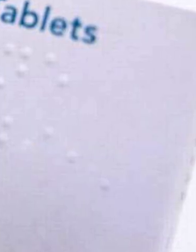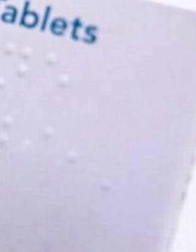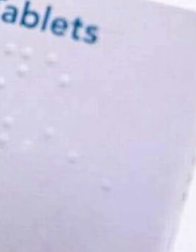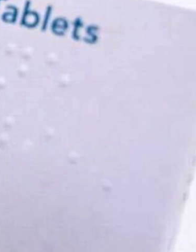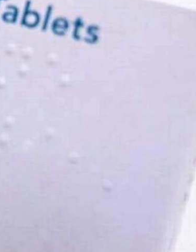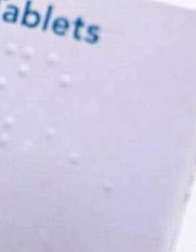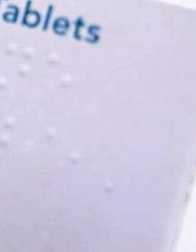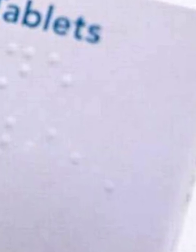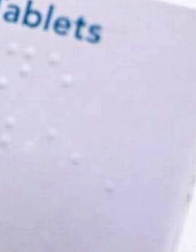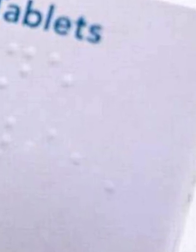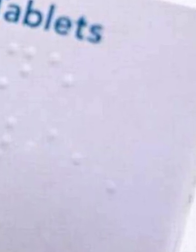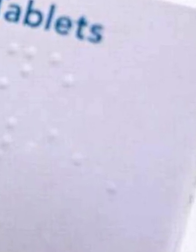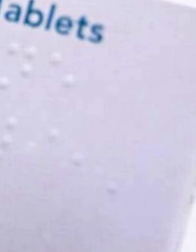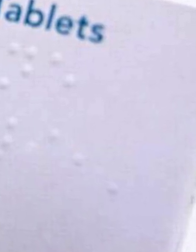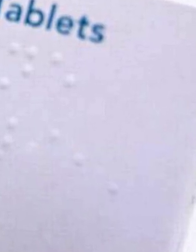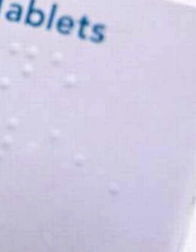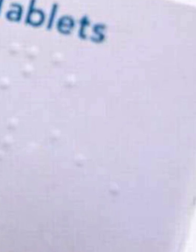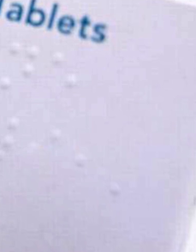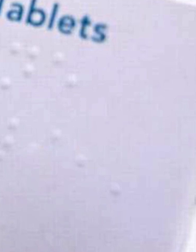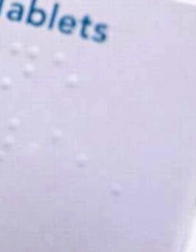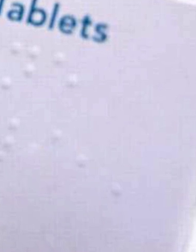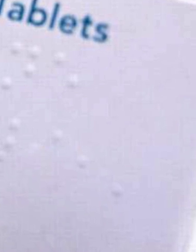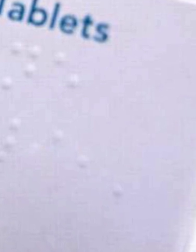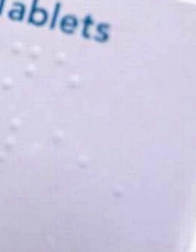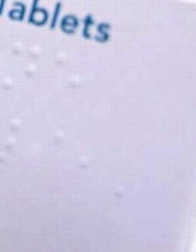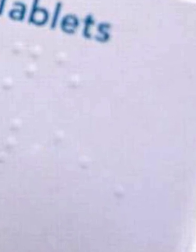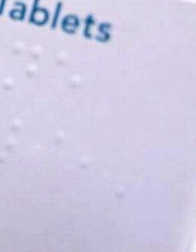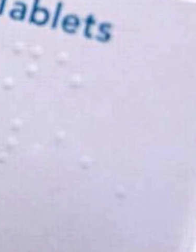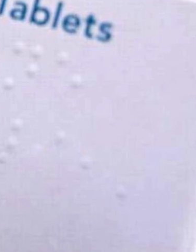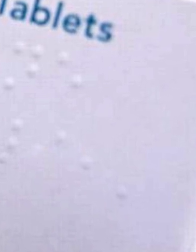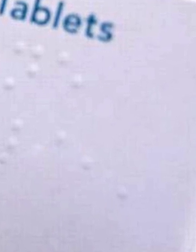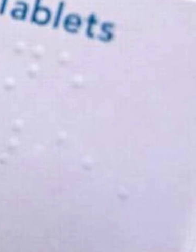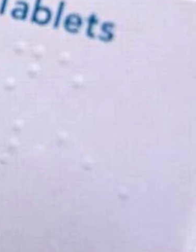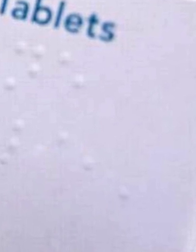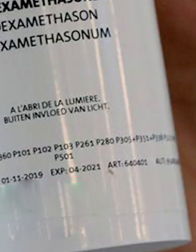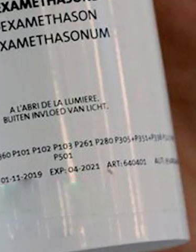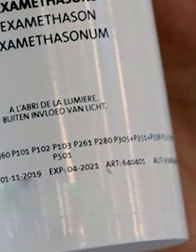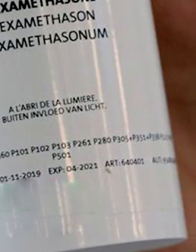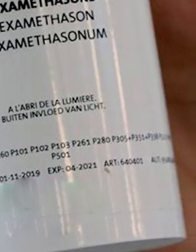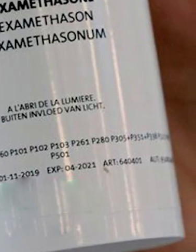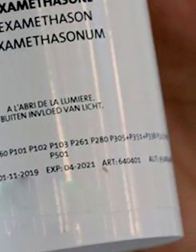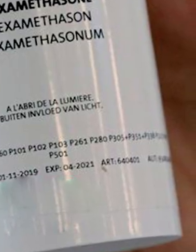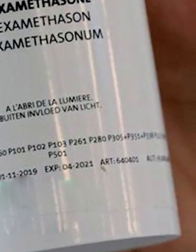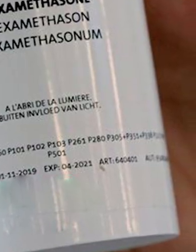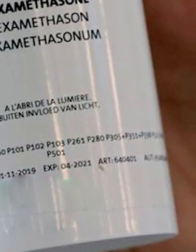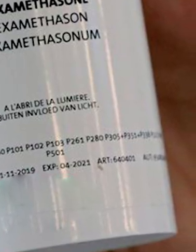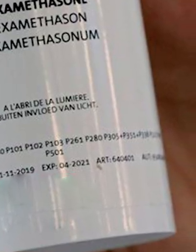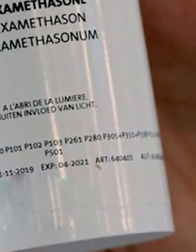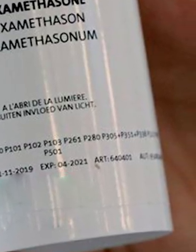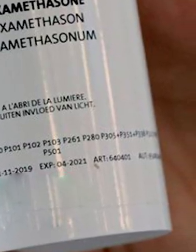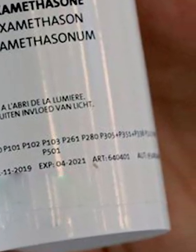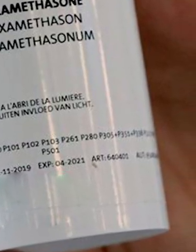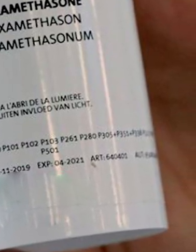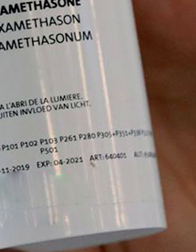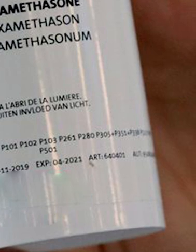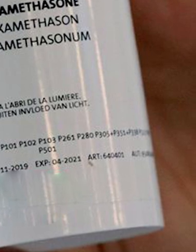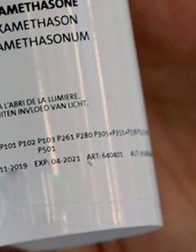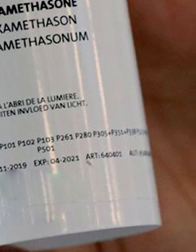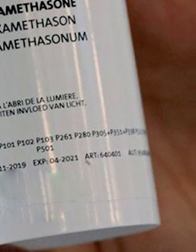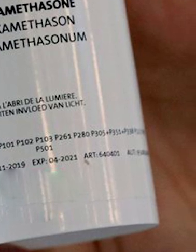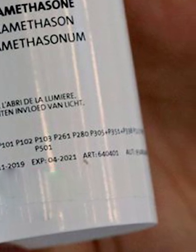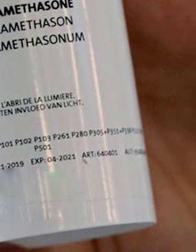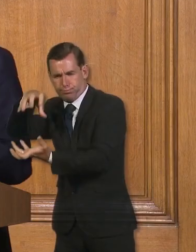about 35%. In patients on the ward who require oxygen and have COVID, it reduces the risk of death by about